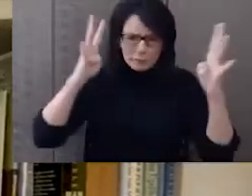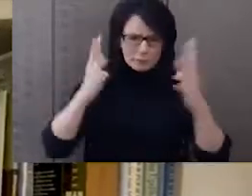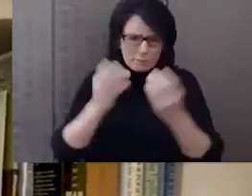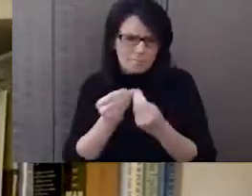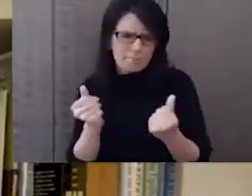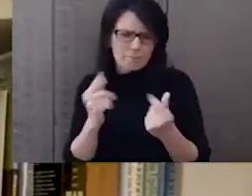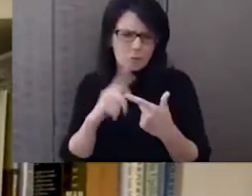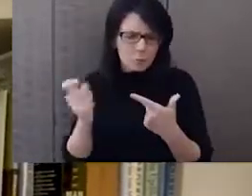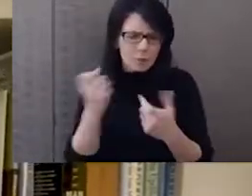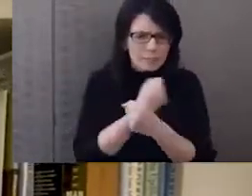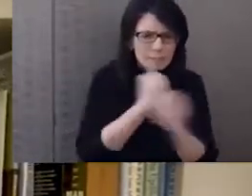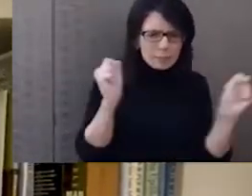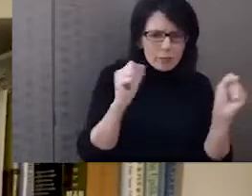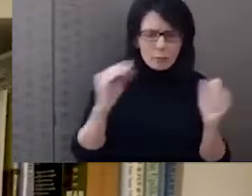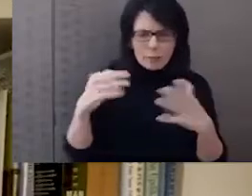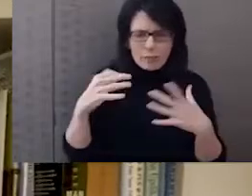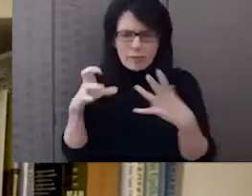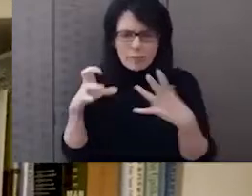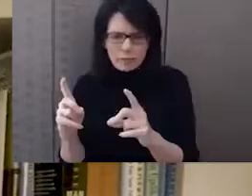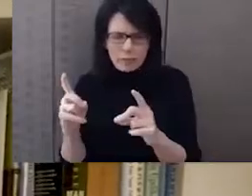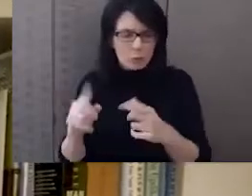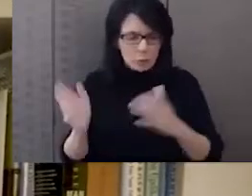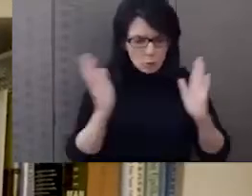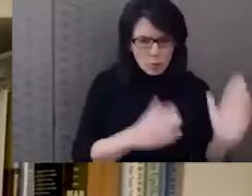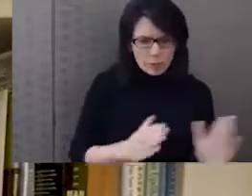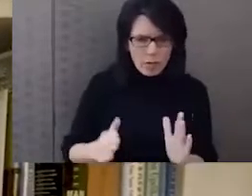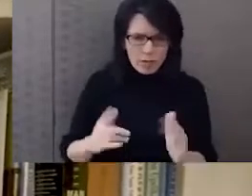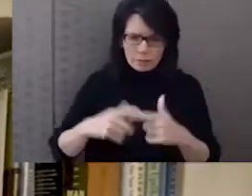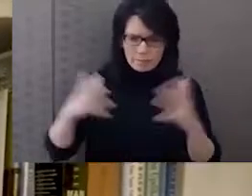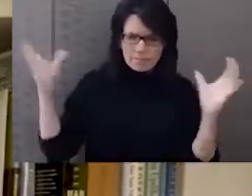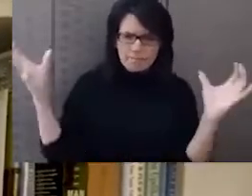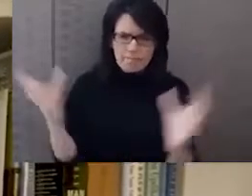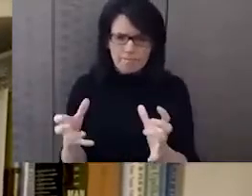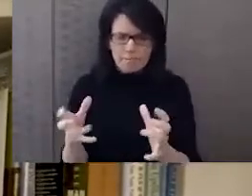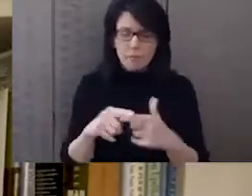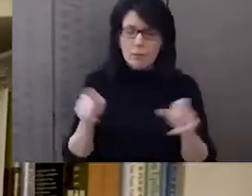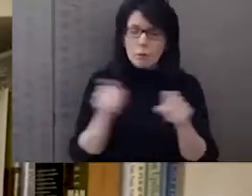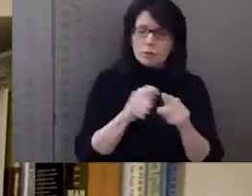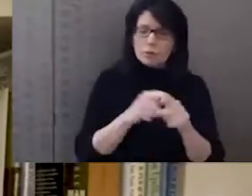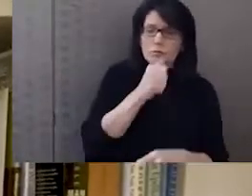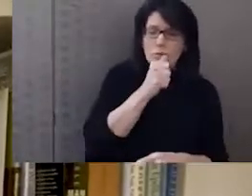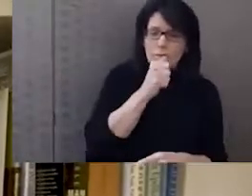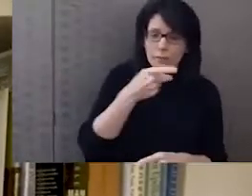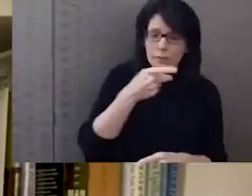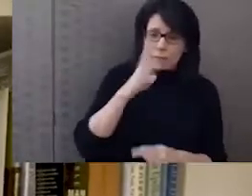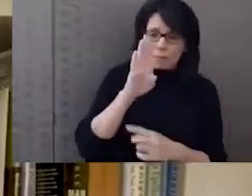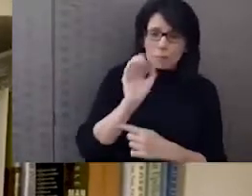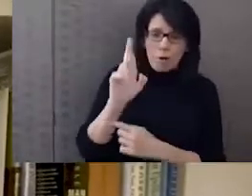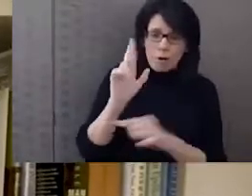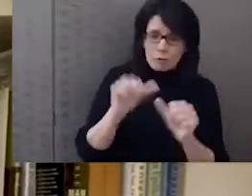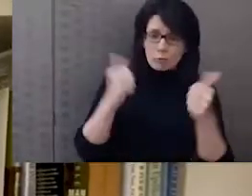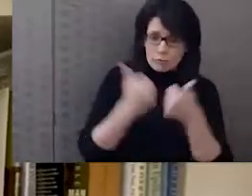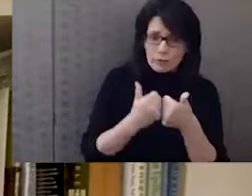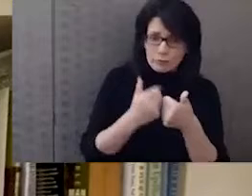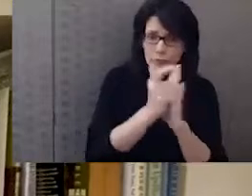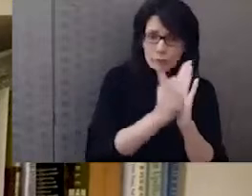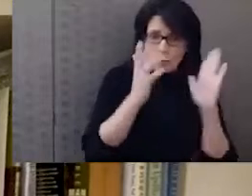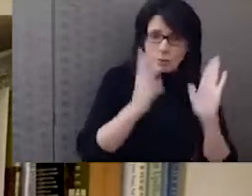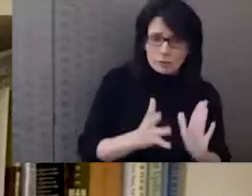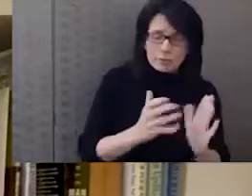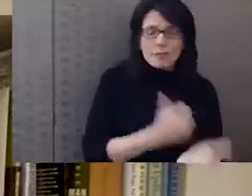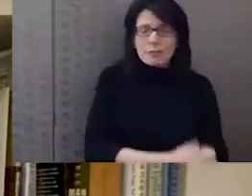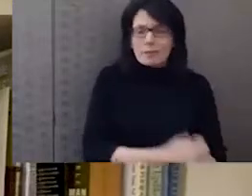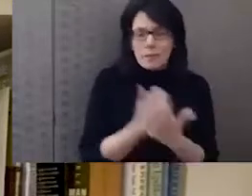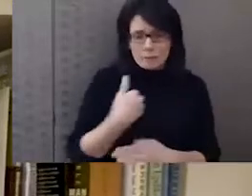educate, we organize and mobilize, and we use the power of the private bar to make change happen. Before we hear